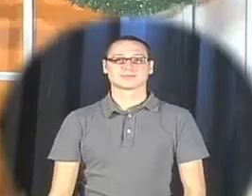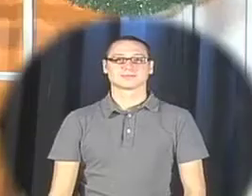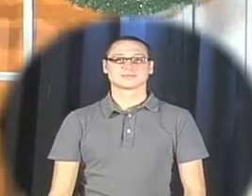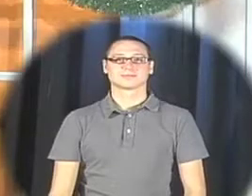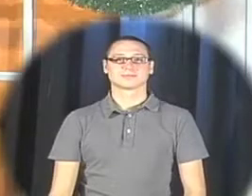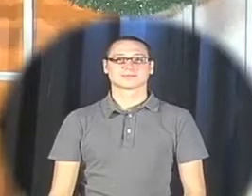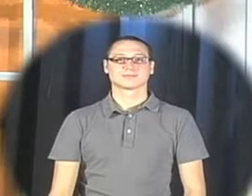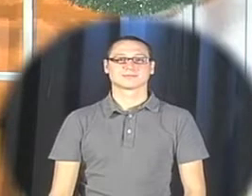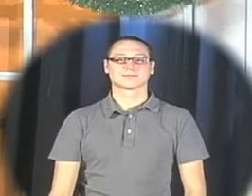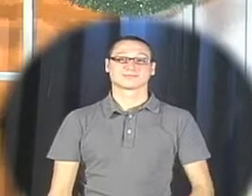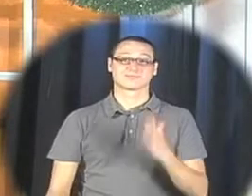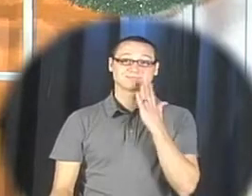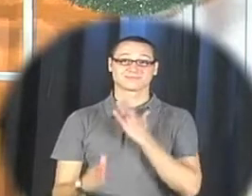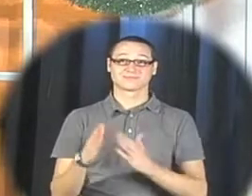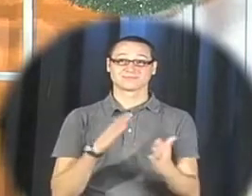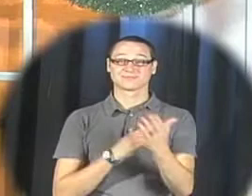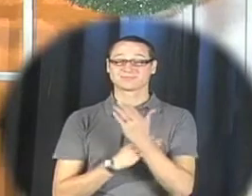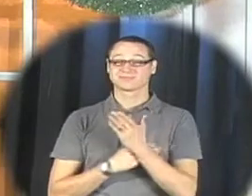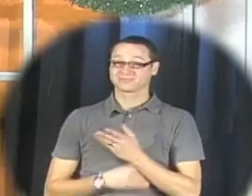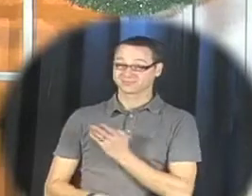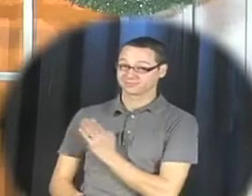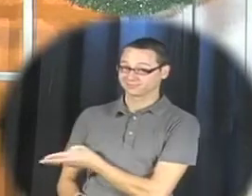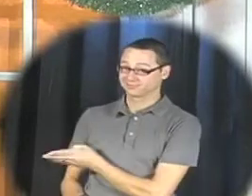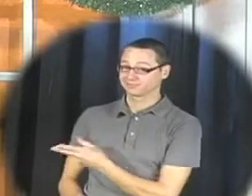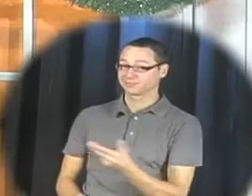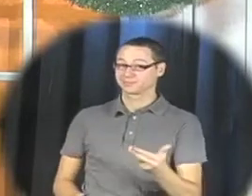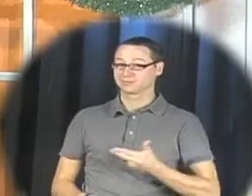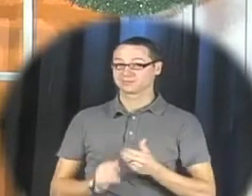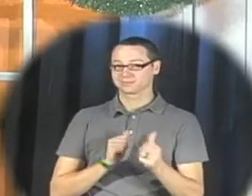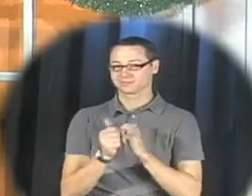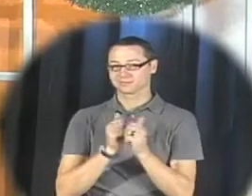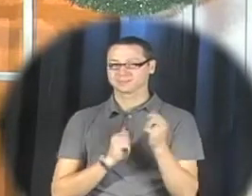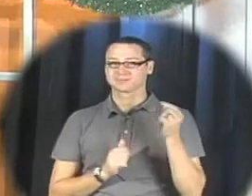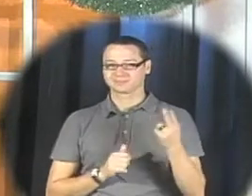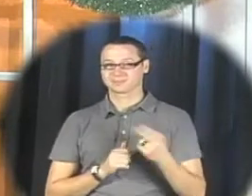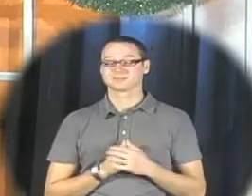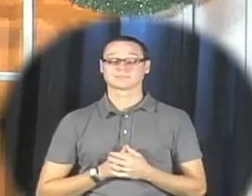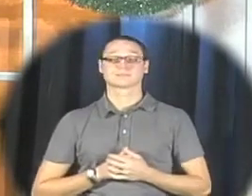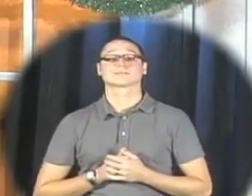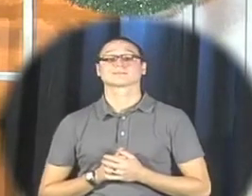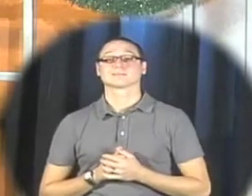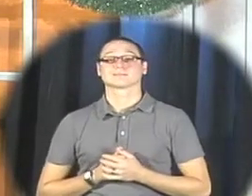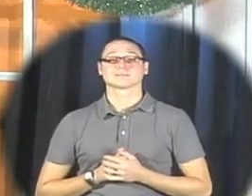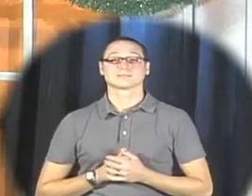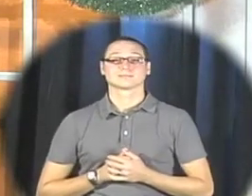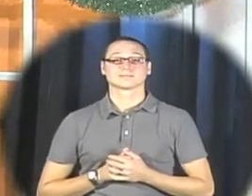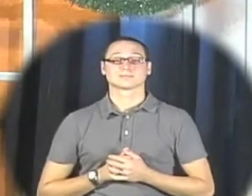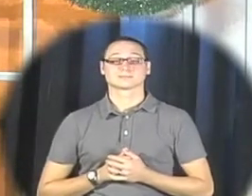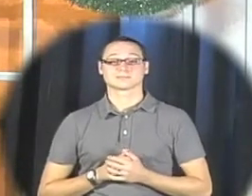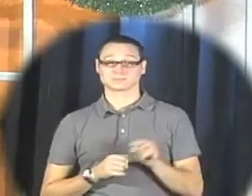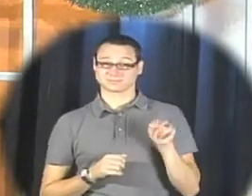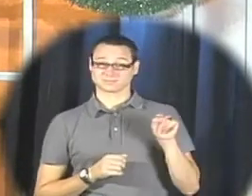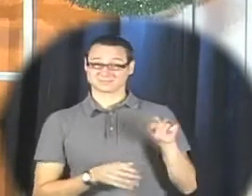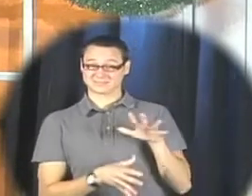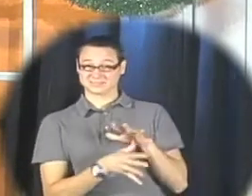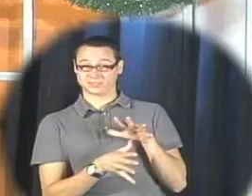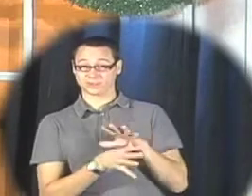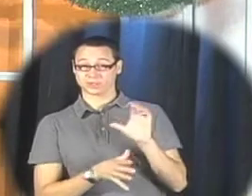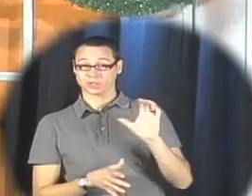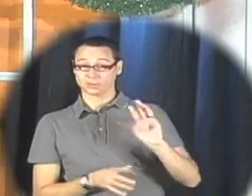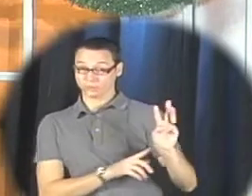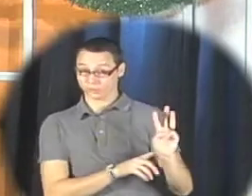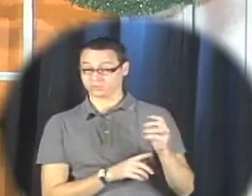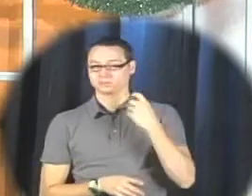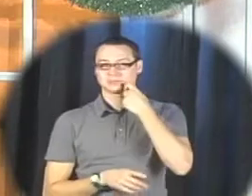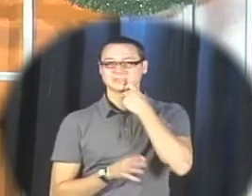match. Good morning Braves. I'm Rachel Burkett, and welcome to BBC Sports Thursday. Boone High School senior midfielder Connor Wood